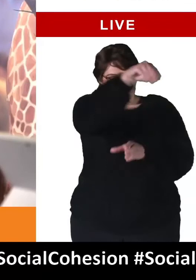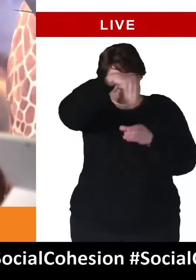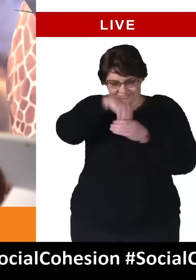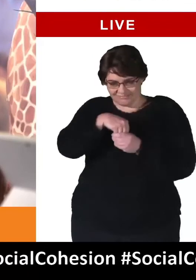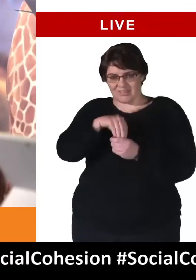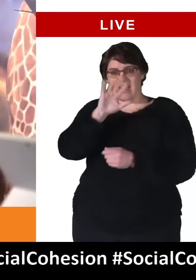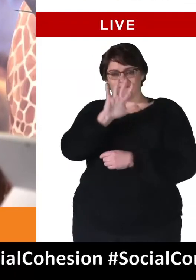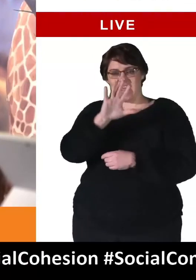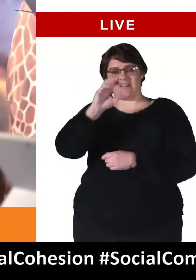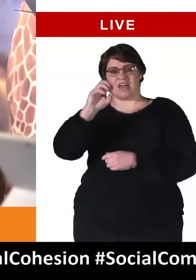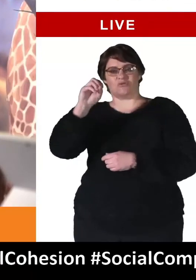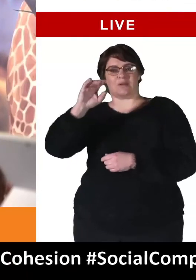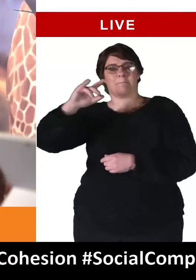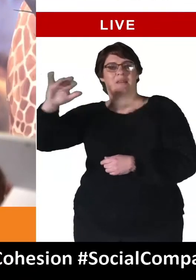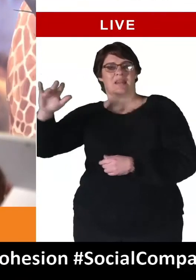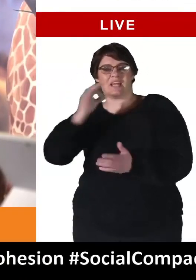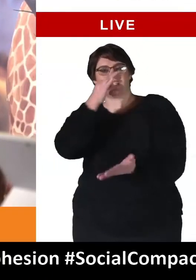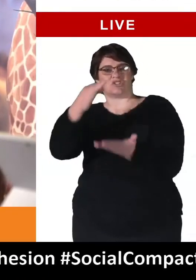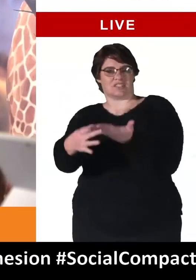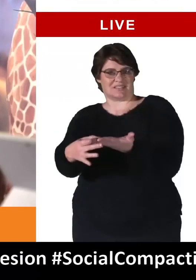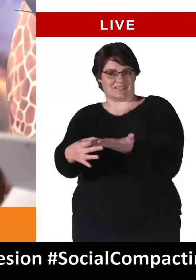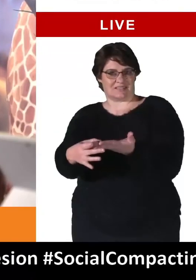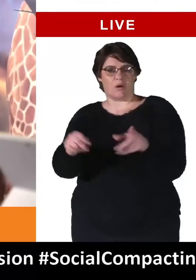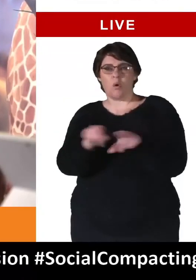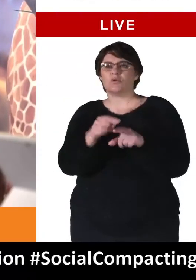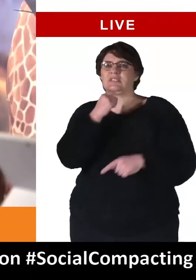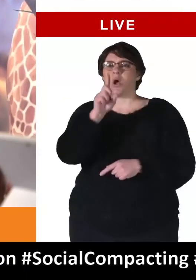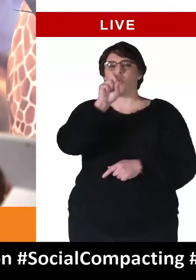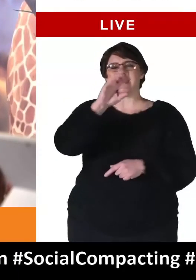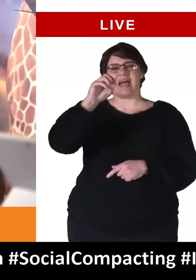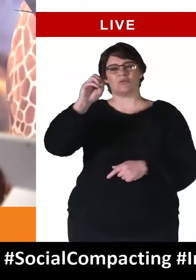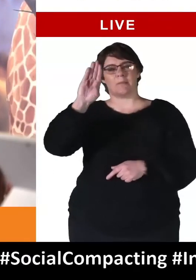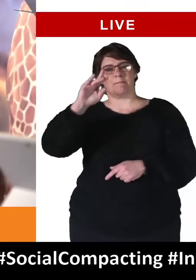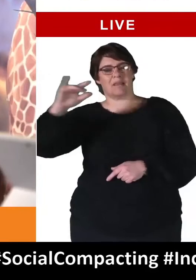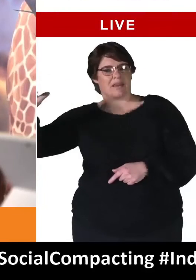in our 500 billion suggestion. We've also said 100 billion from